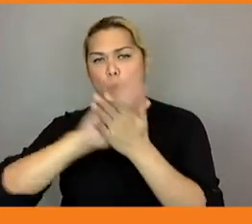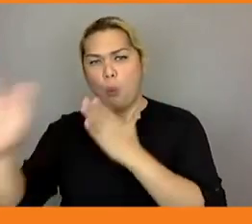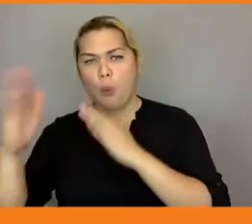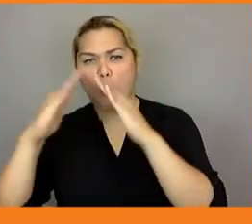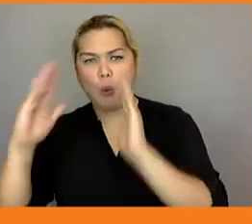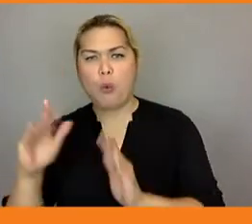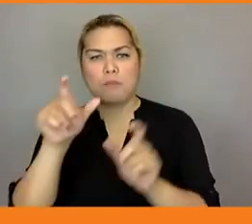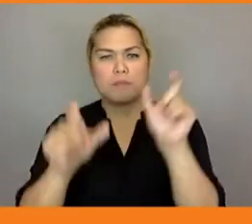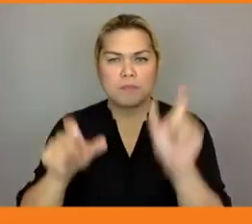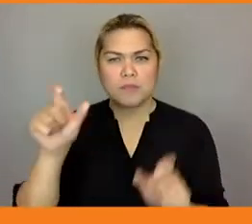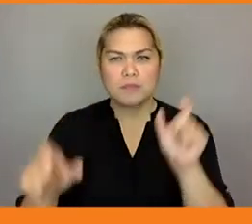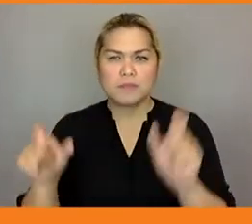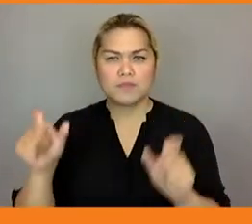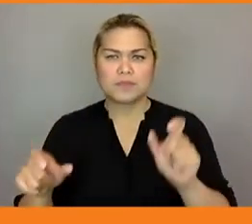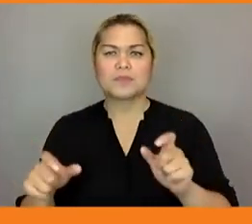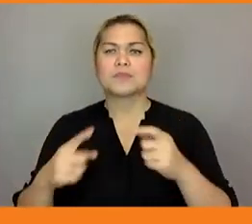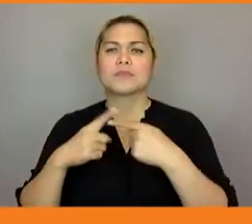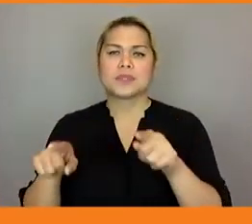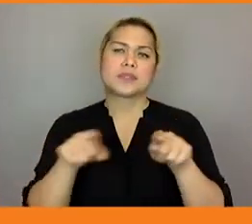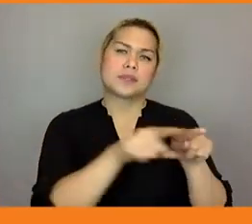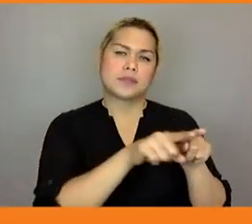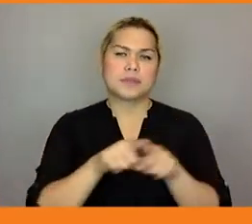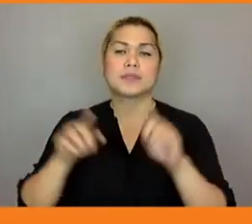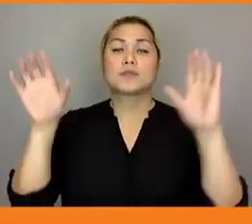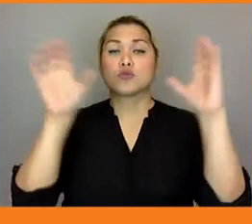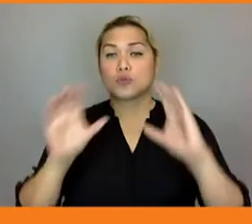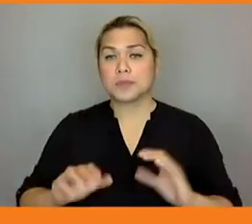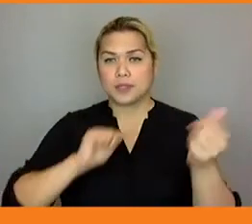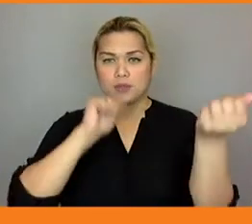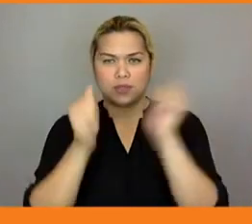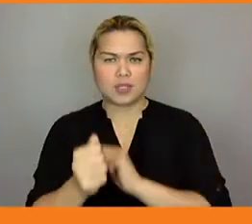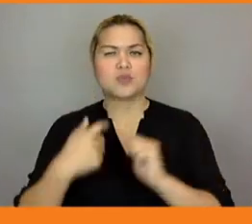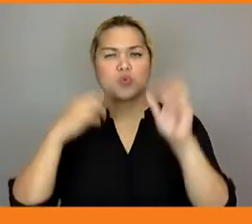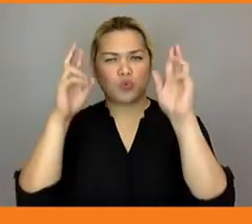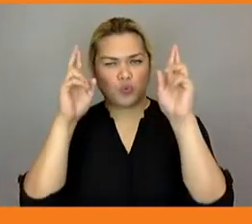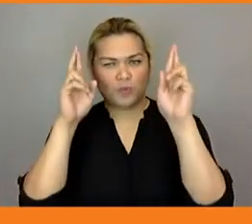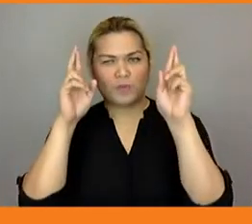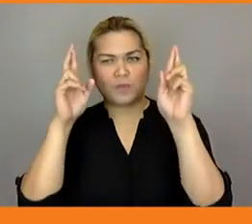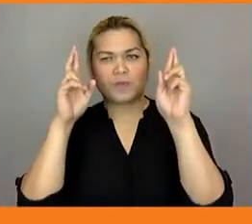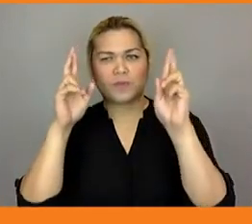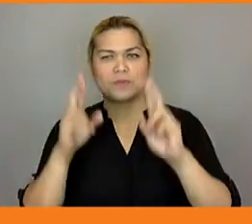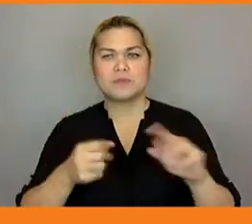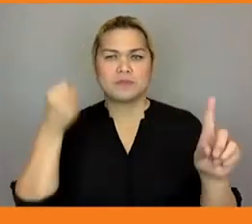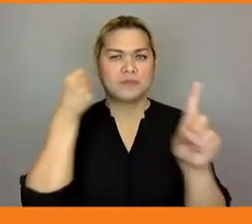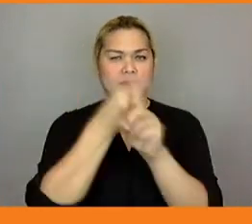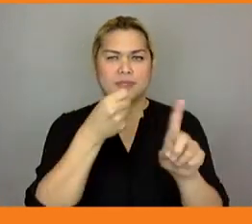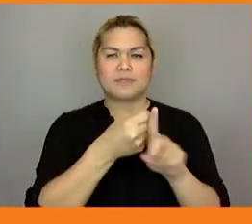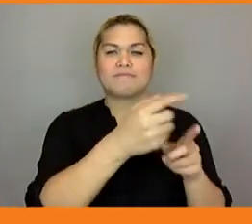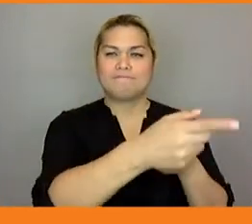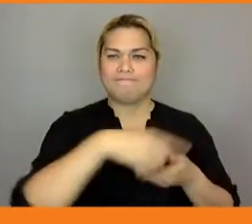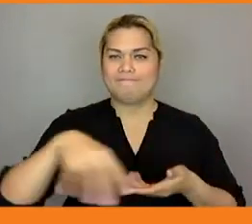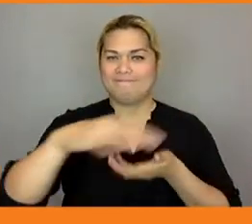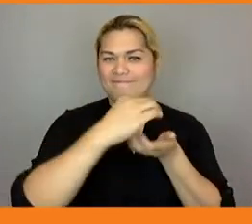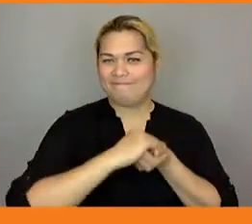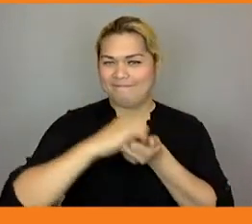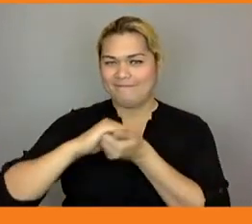climate change. I do hope your organization and partner communities are participating in this safeguard review process